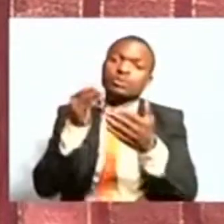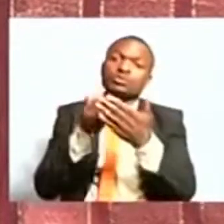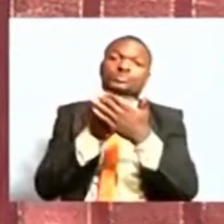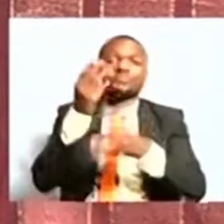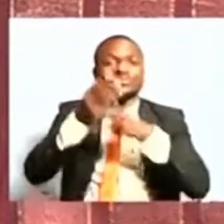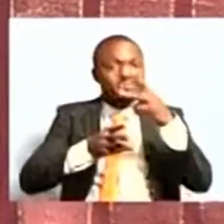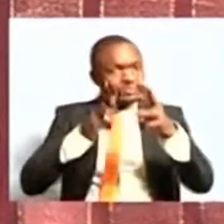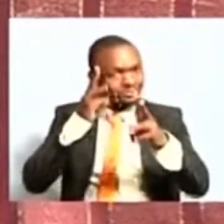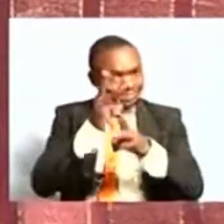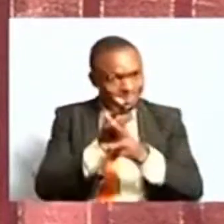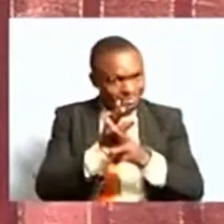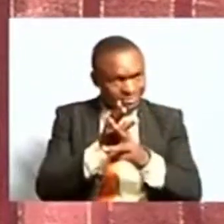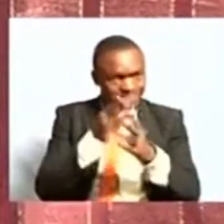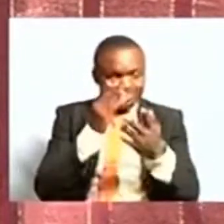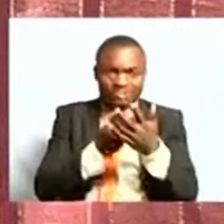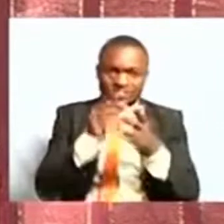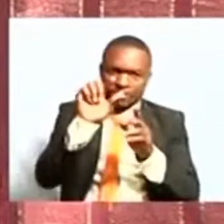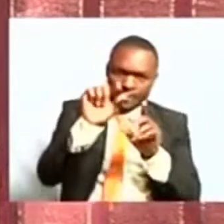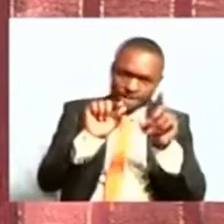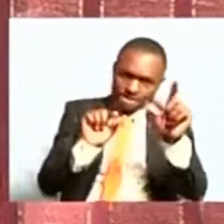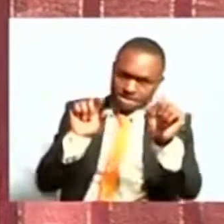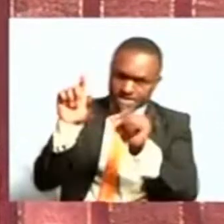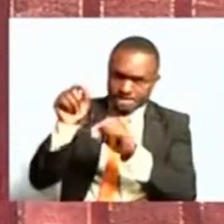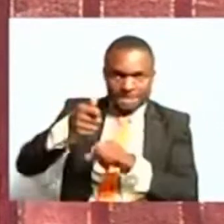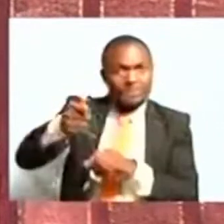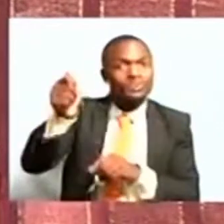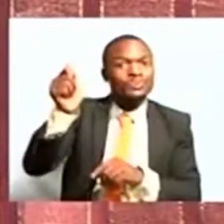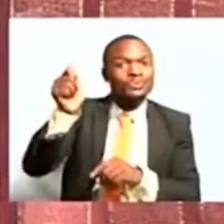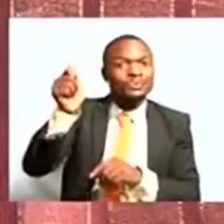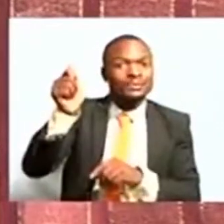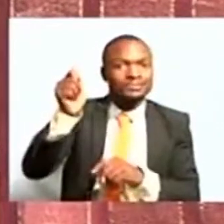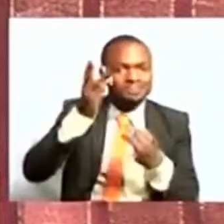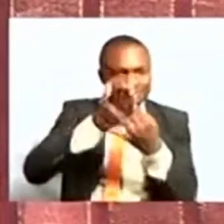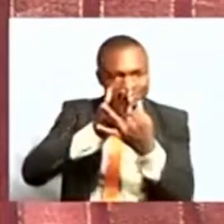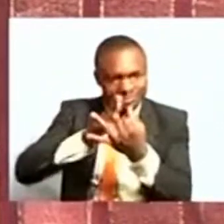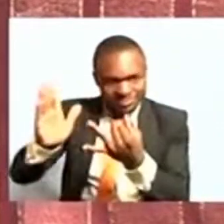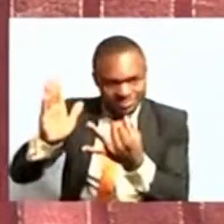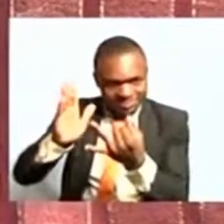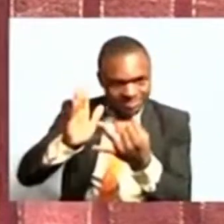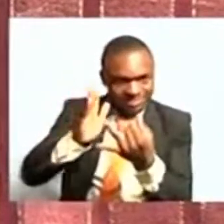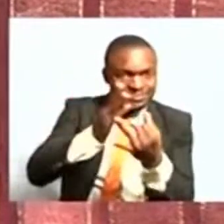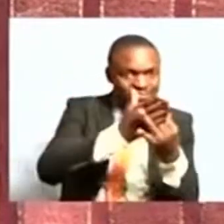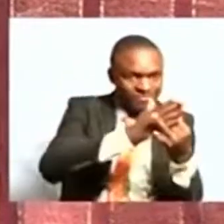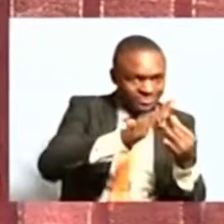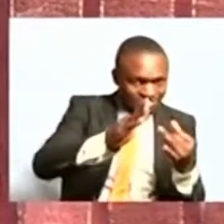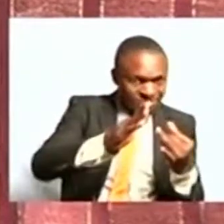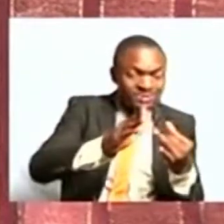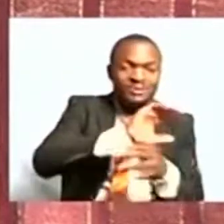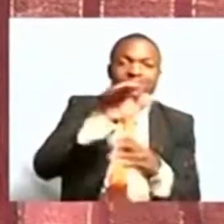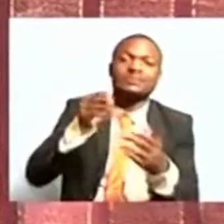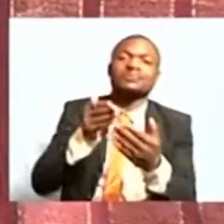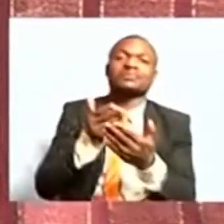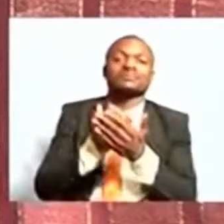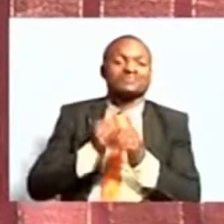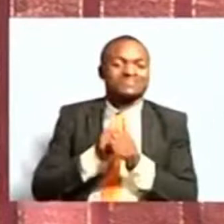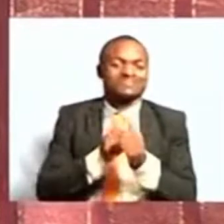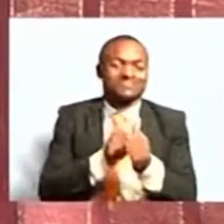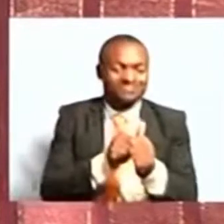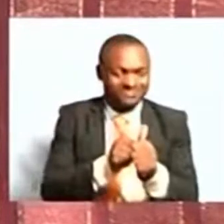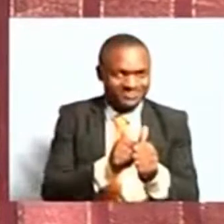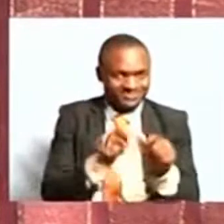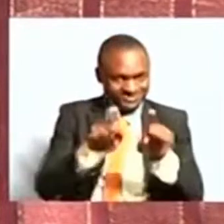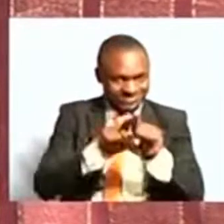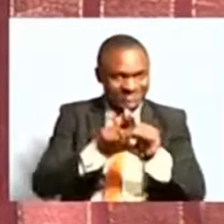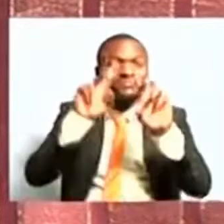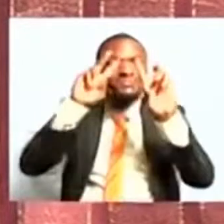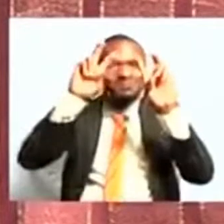So it is actually selected by them, and then it is shared, and we all have to follow the same